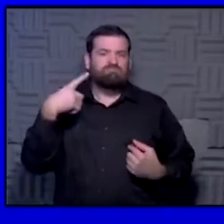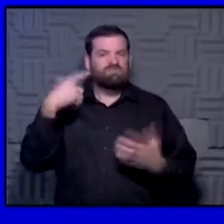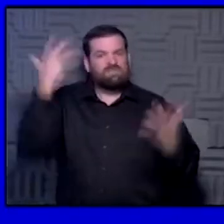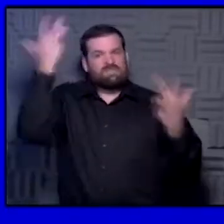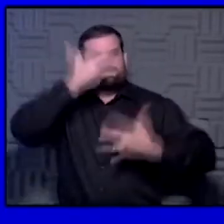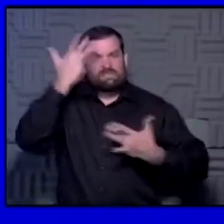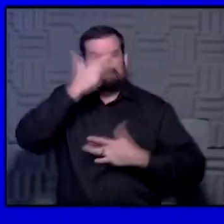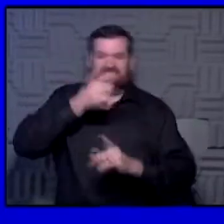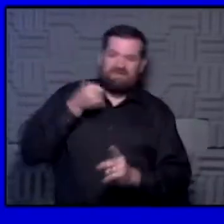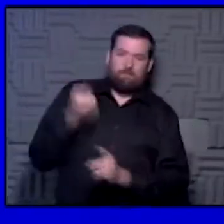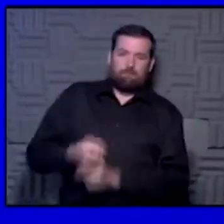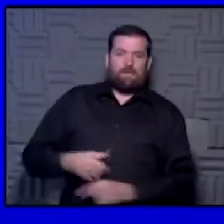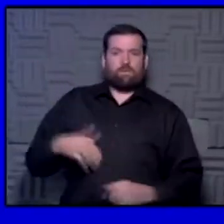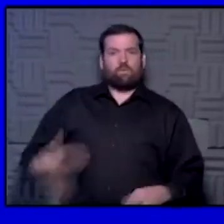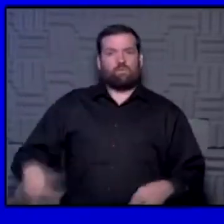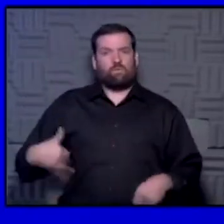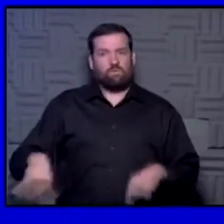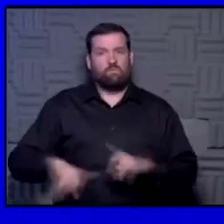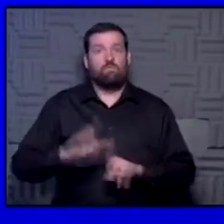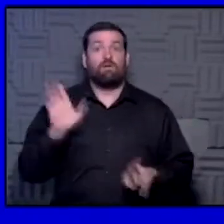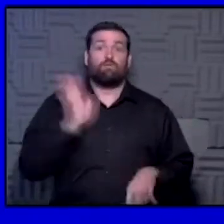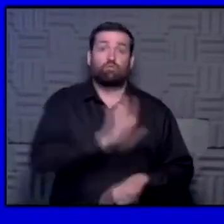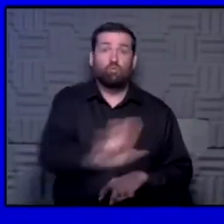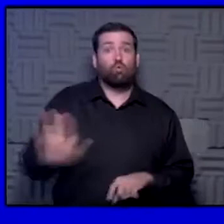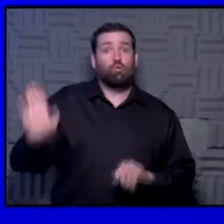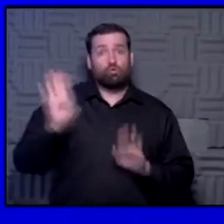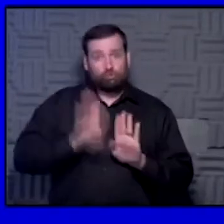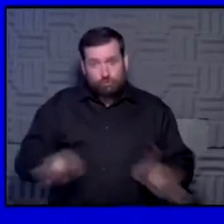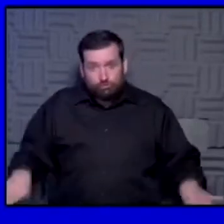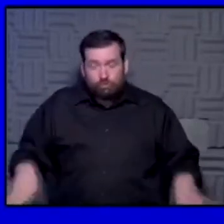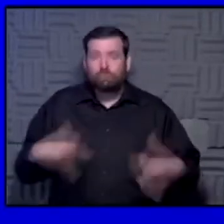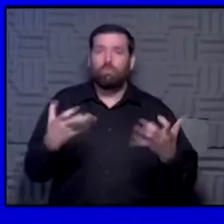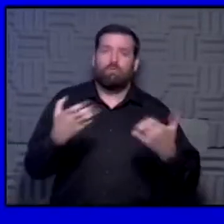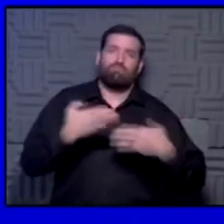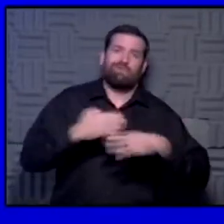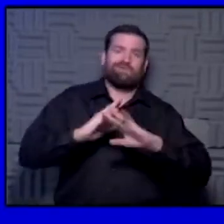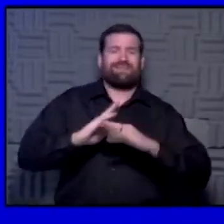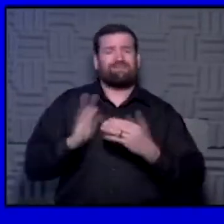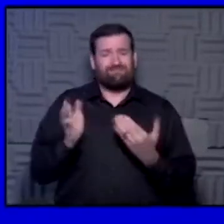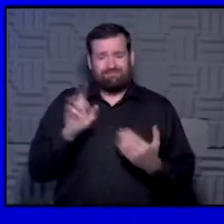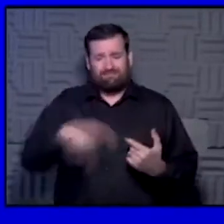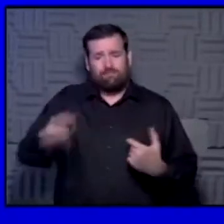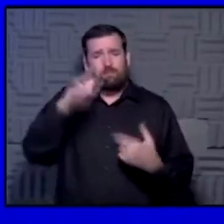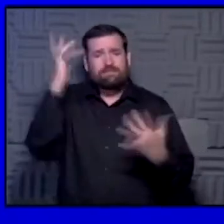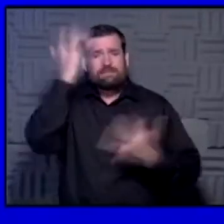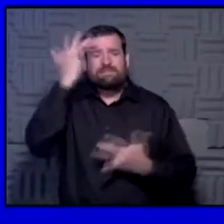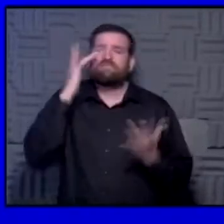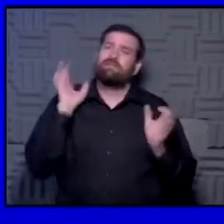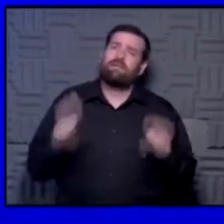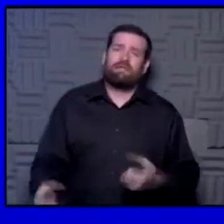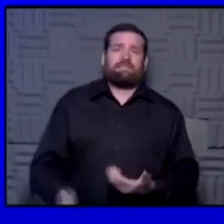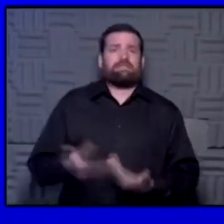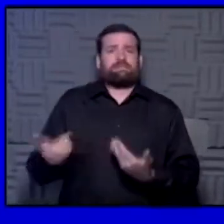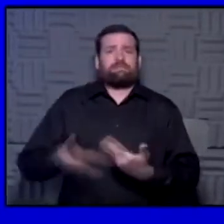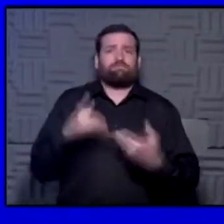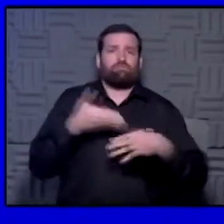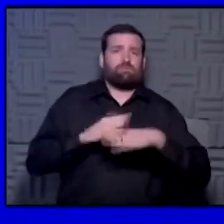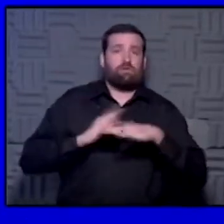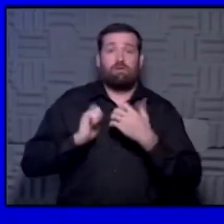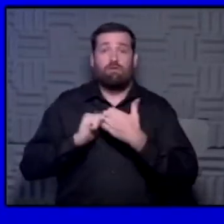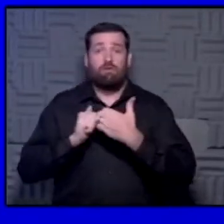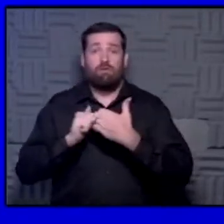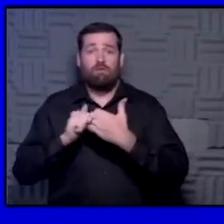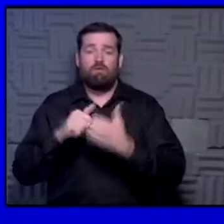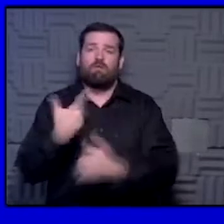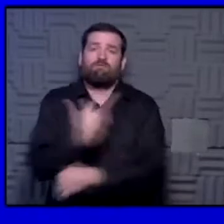them. But you want your child to be protected from these easily preventable diseases, and the way to do that is through the